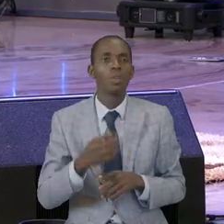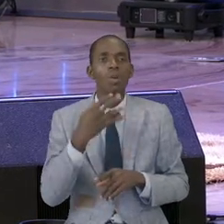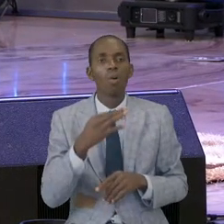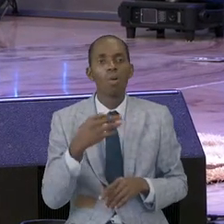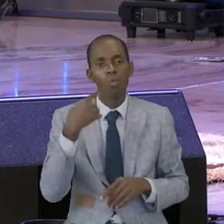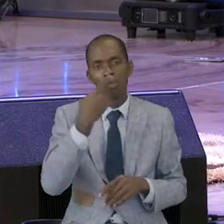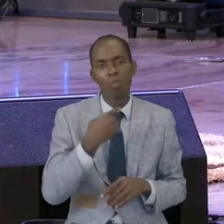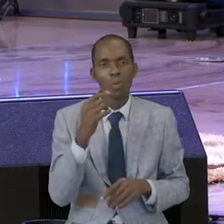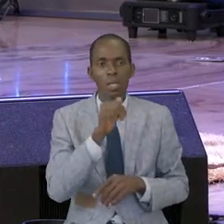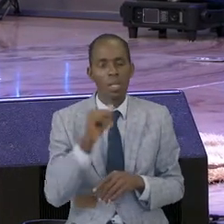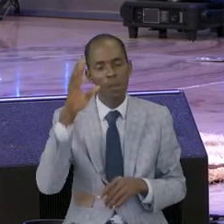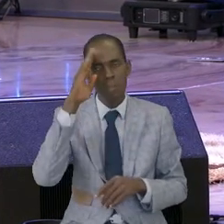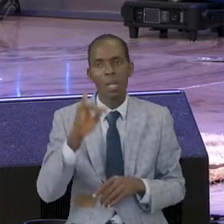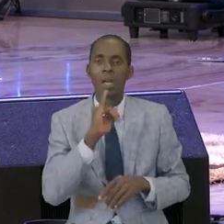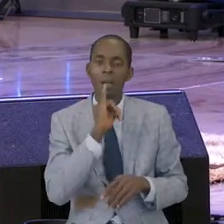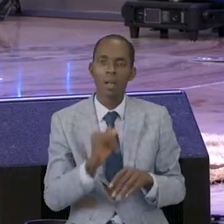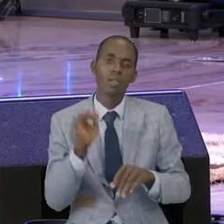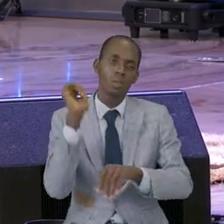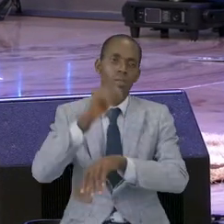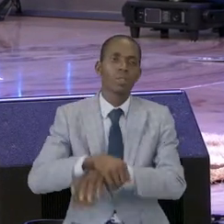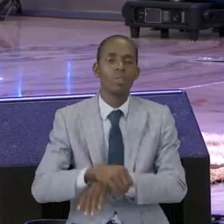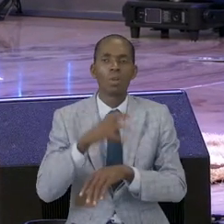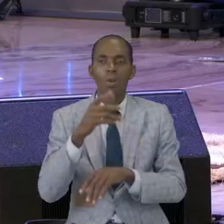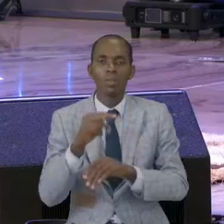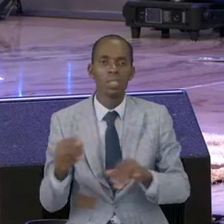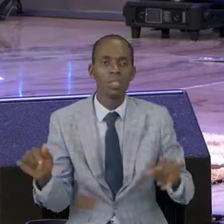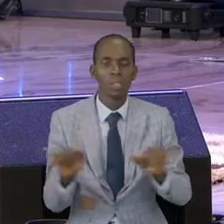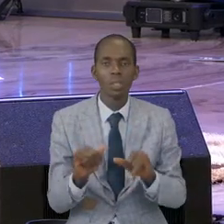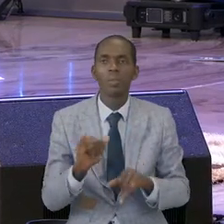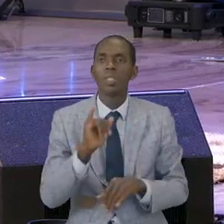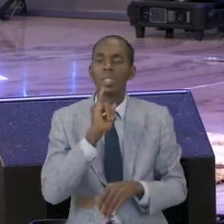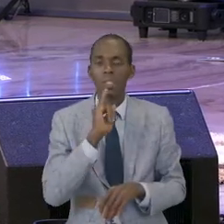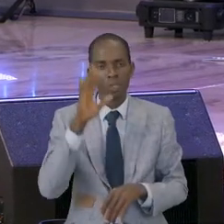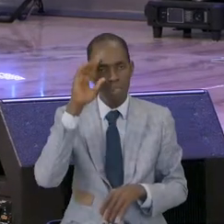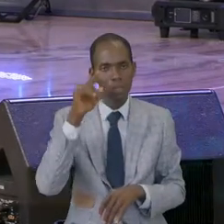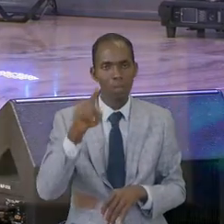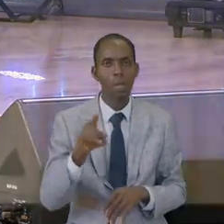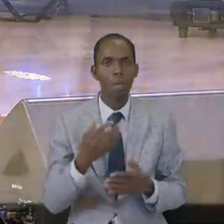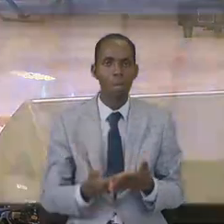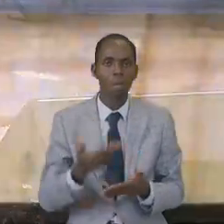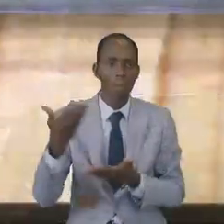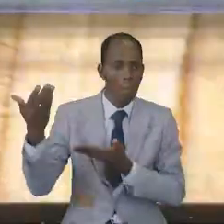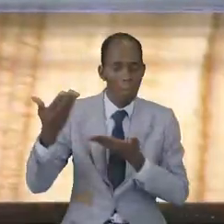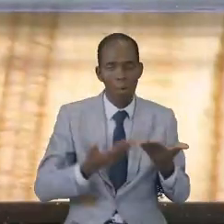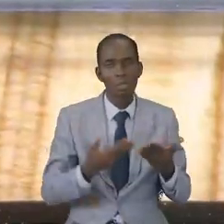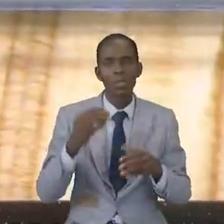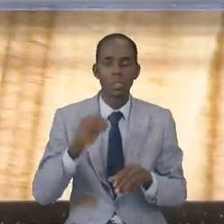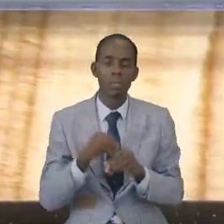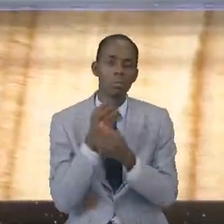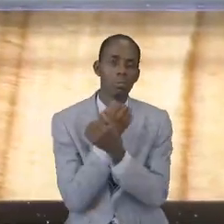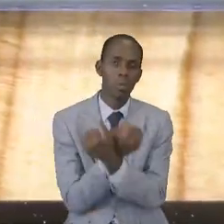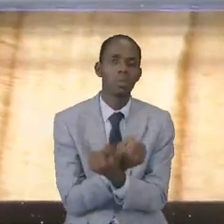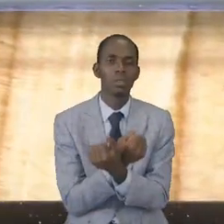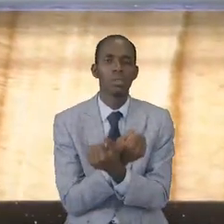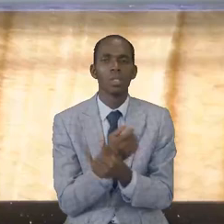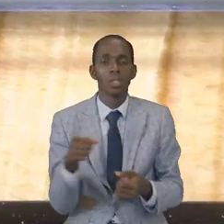whom a man is overcome, of the same is he brought into bondage.